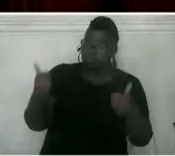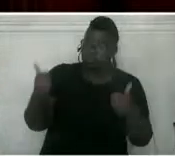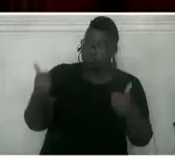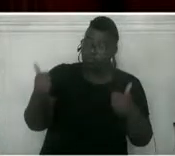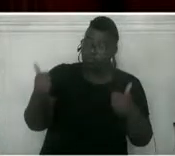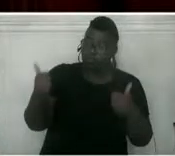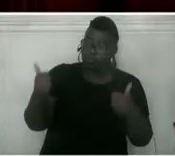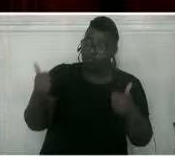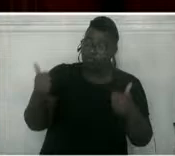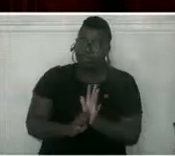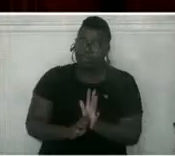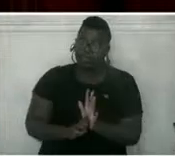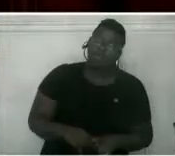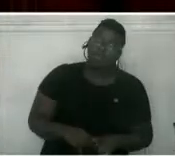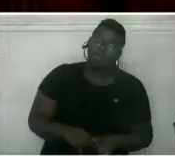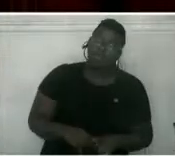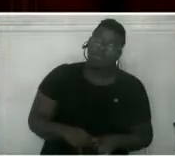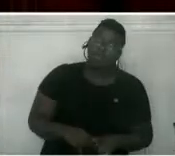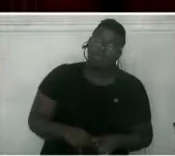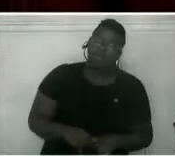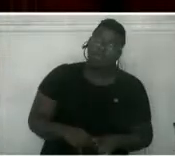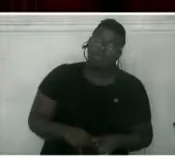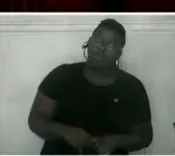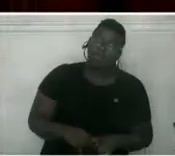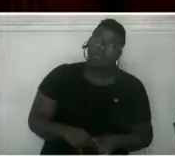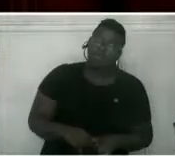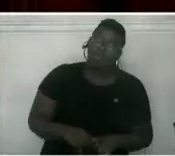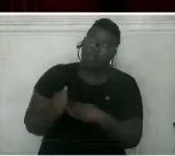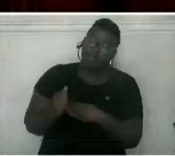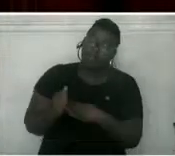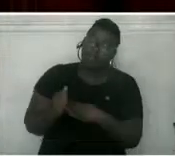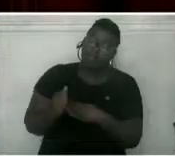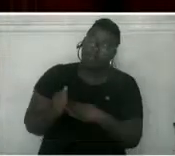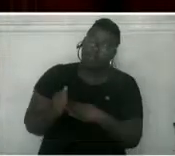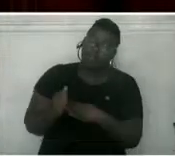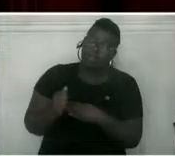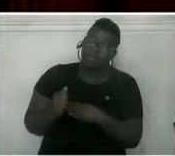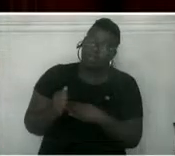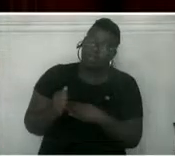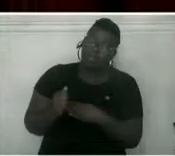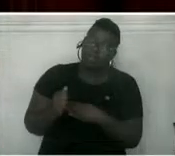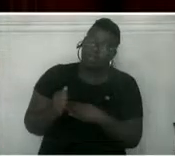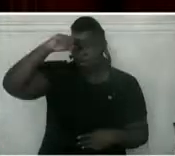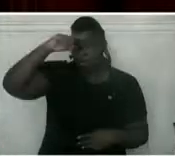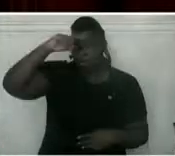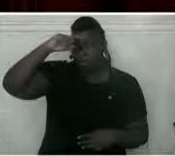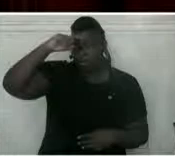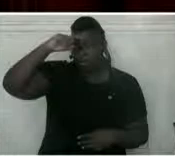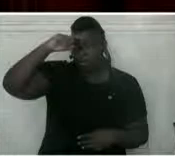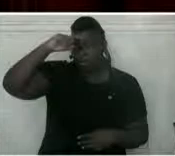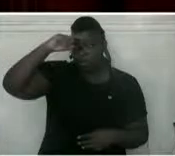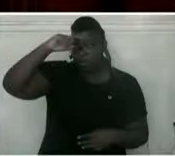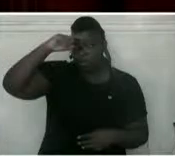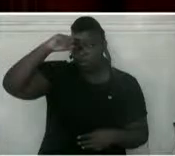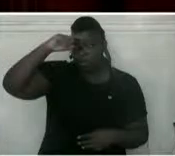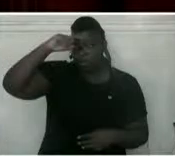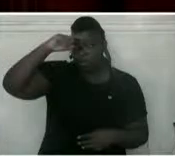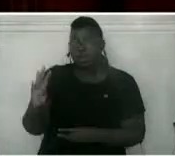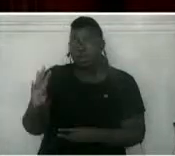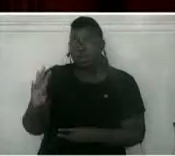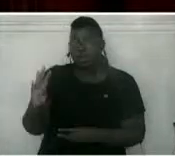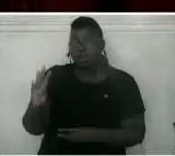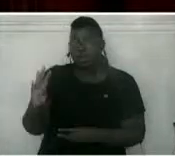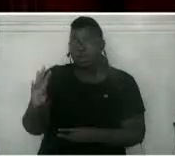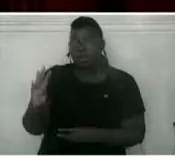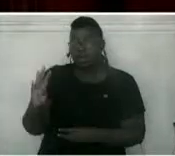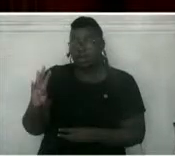ethical and a capable state guided by the wise word of Amika Cabral when he said, and I